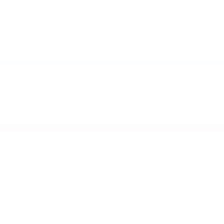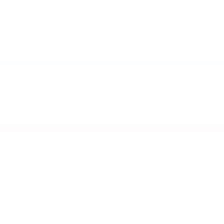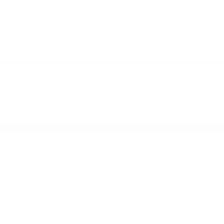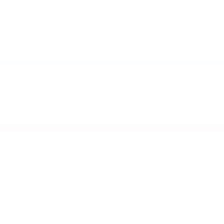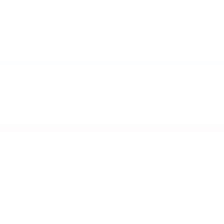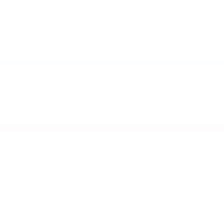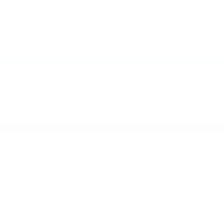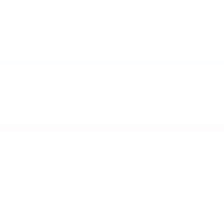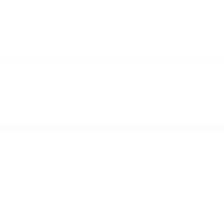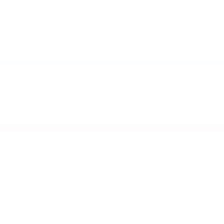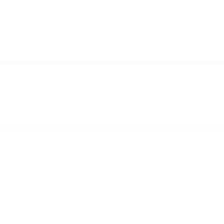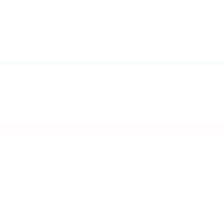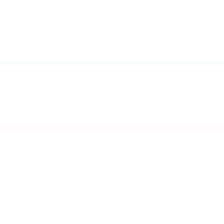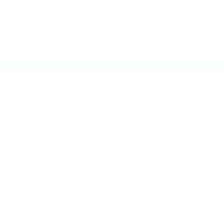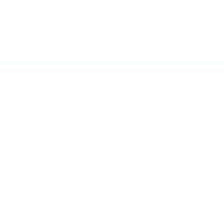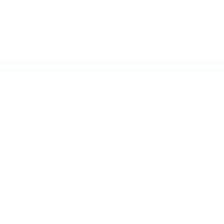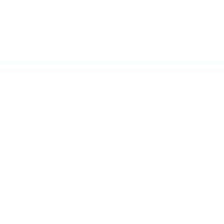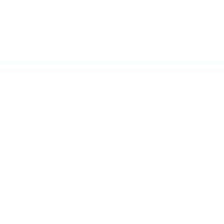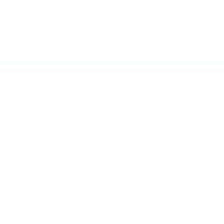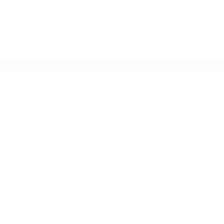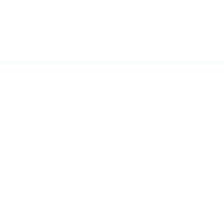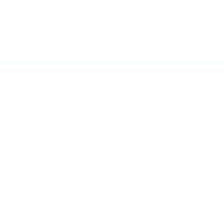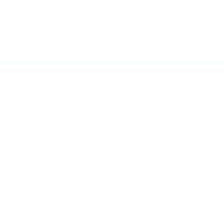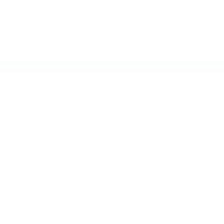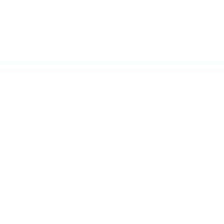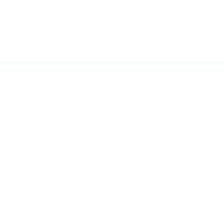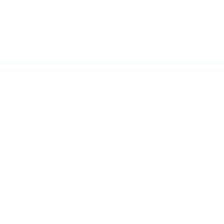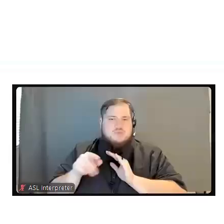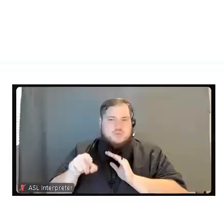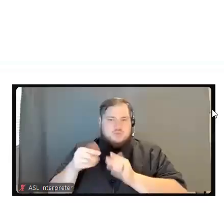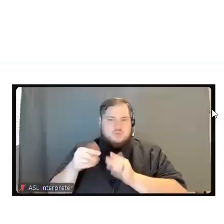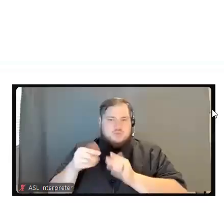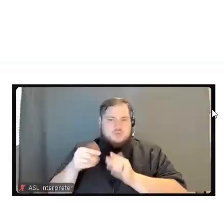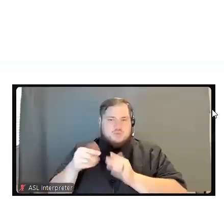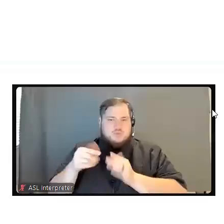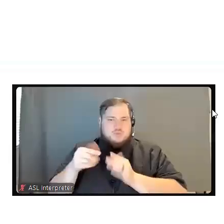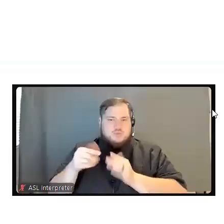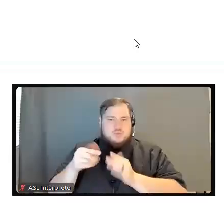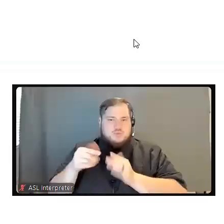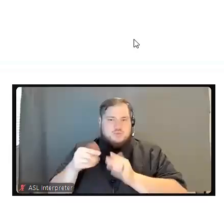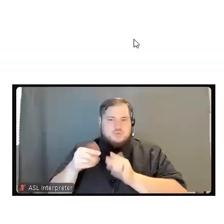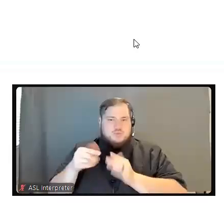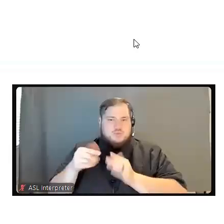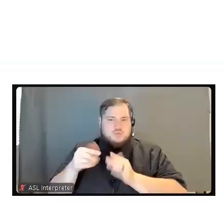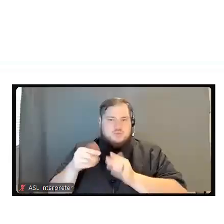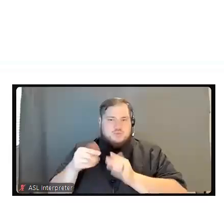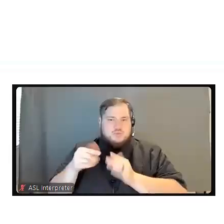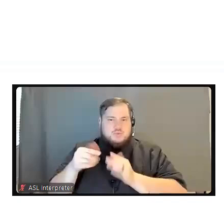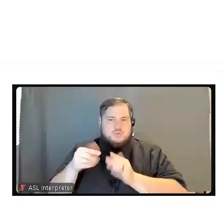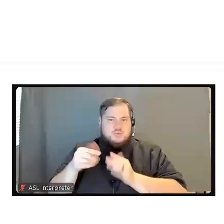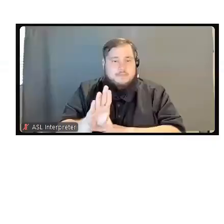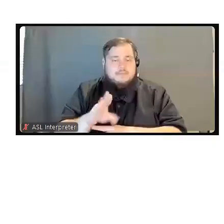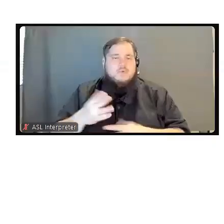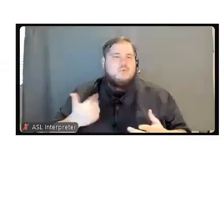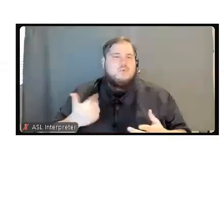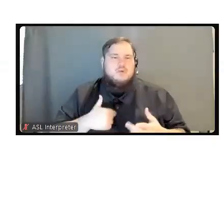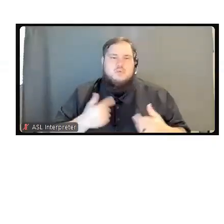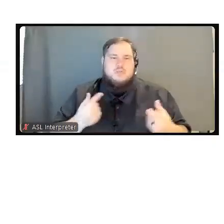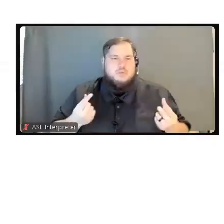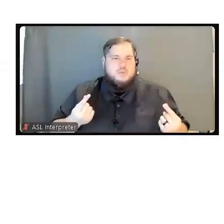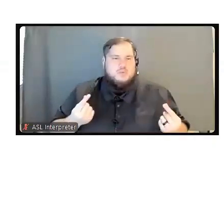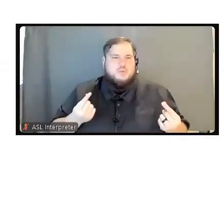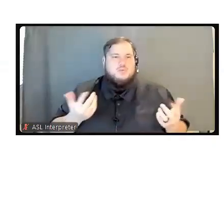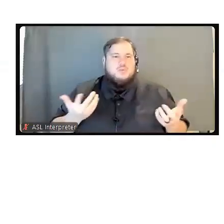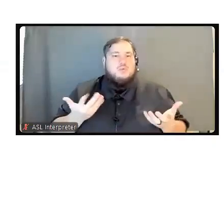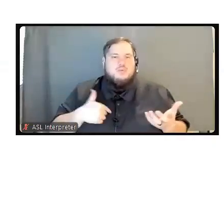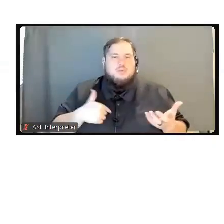Would love to just recap for anyone who's new what Performance Hub is, what we set out to do, and then tell you what we actually were able to